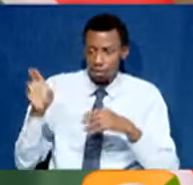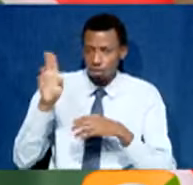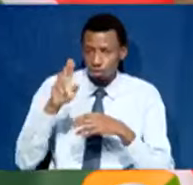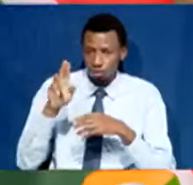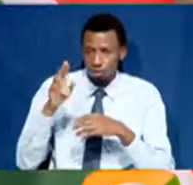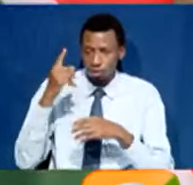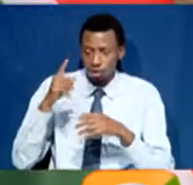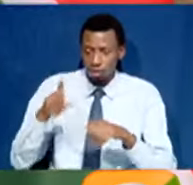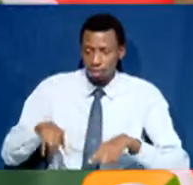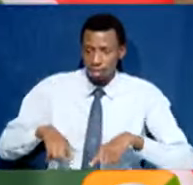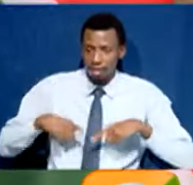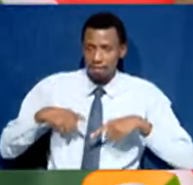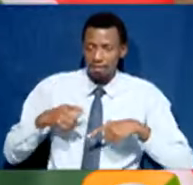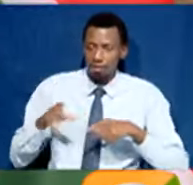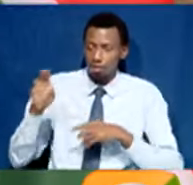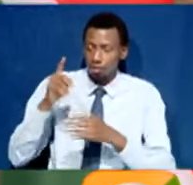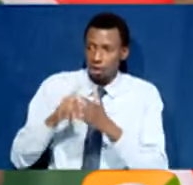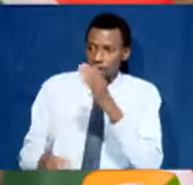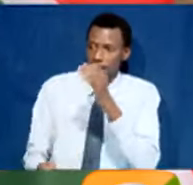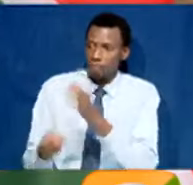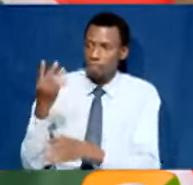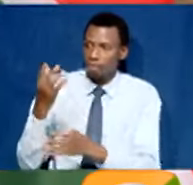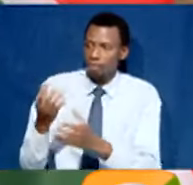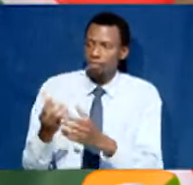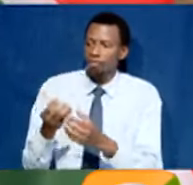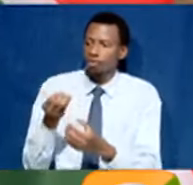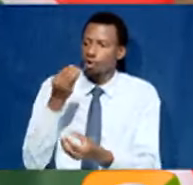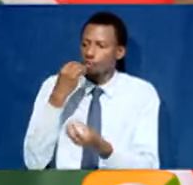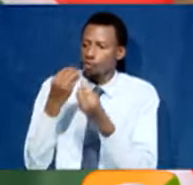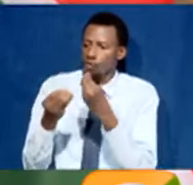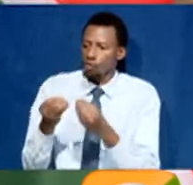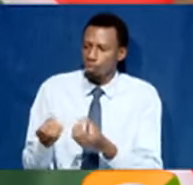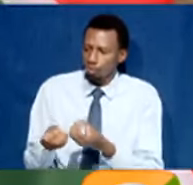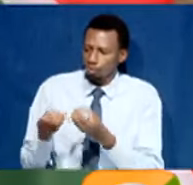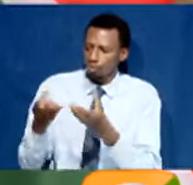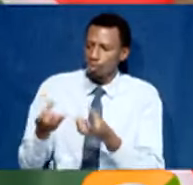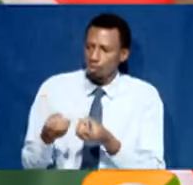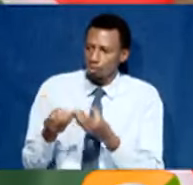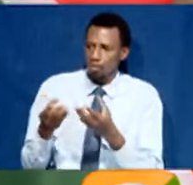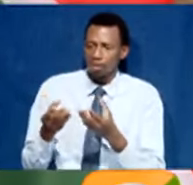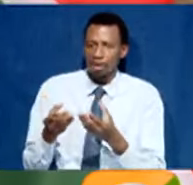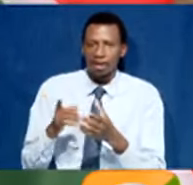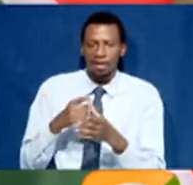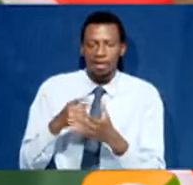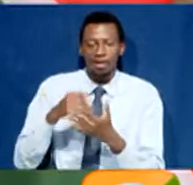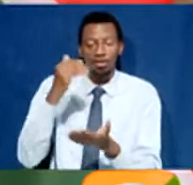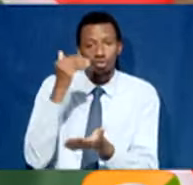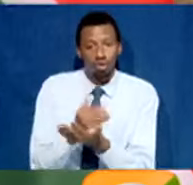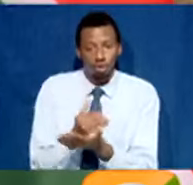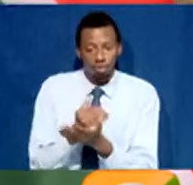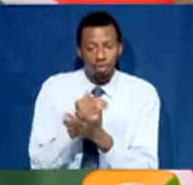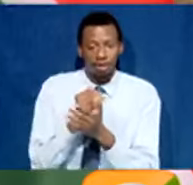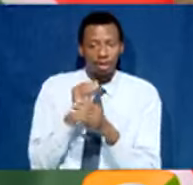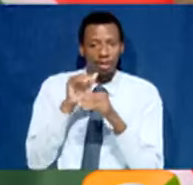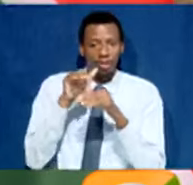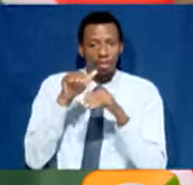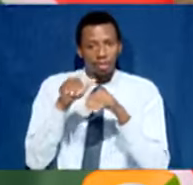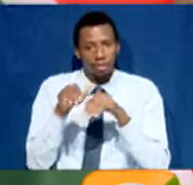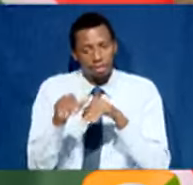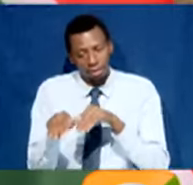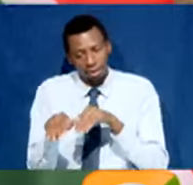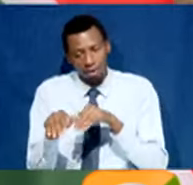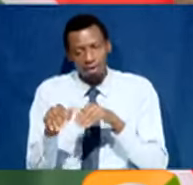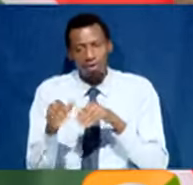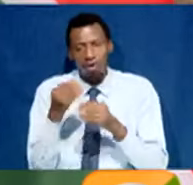it to produce food so that we stop the slide into food insecurity and we begin to